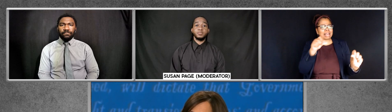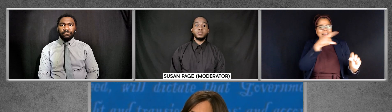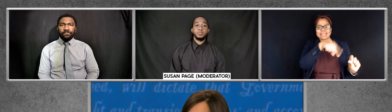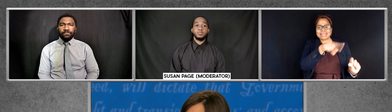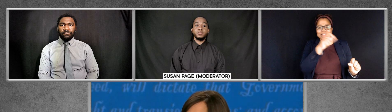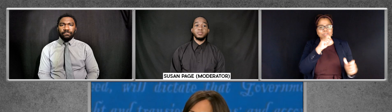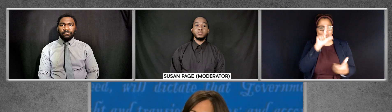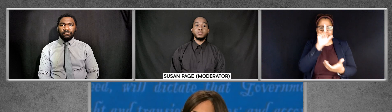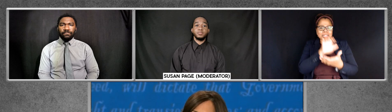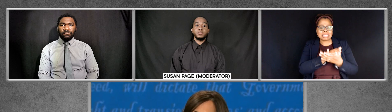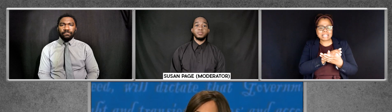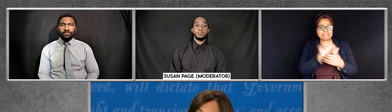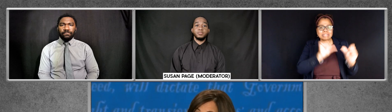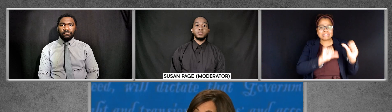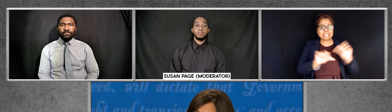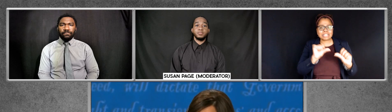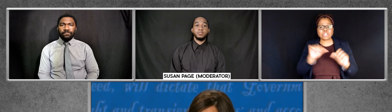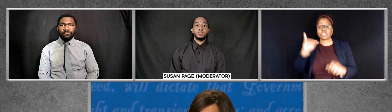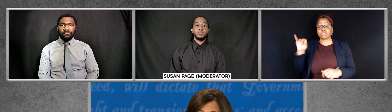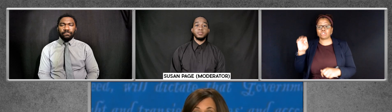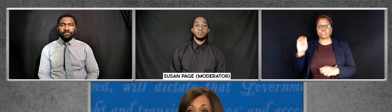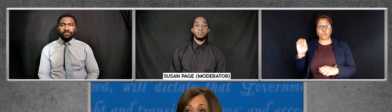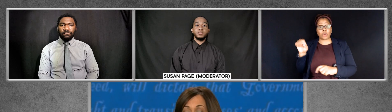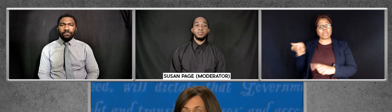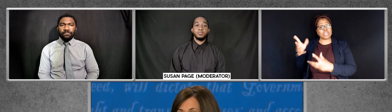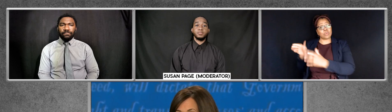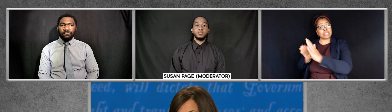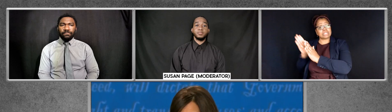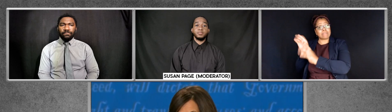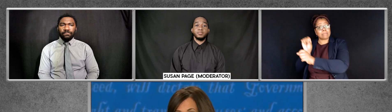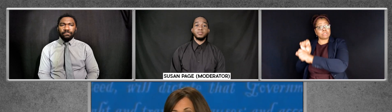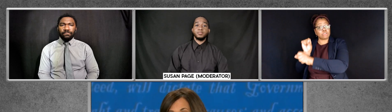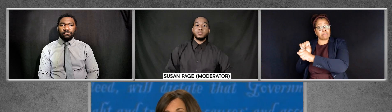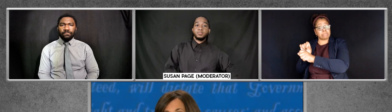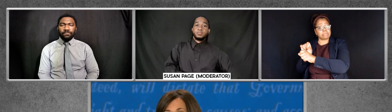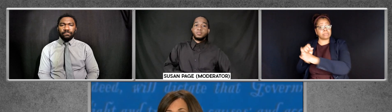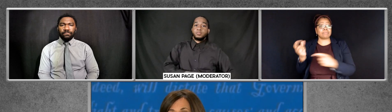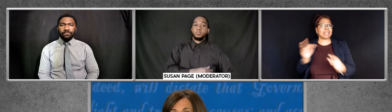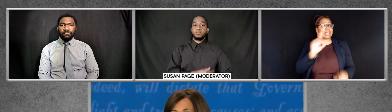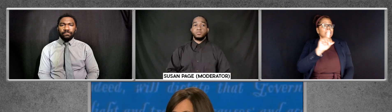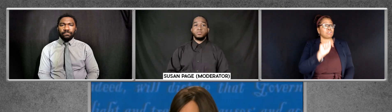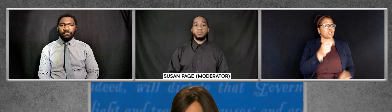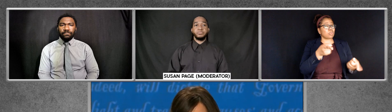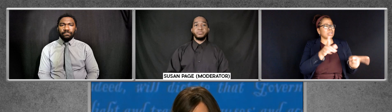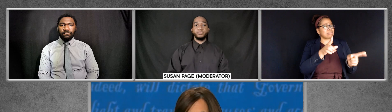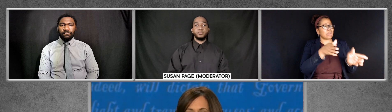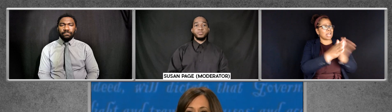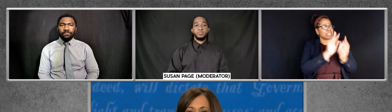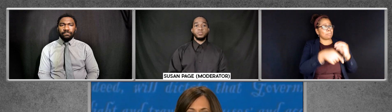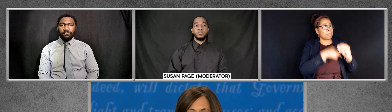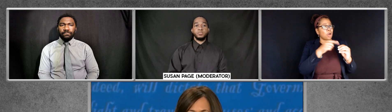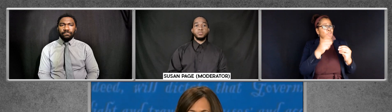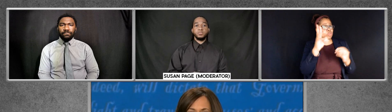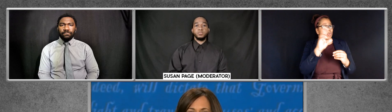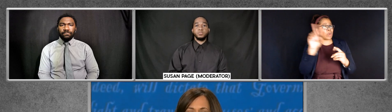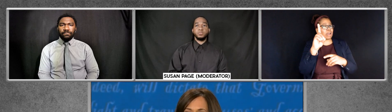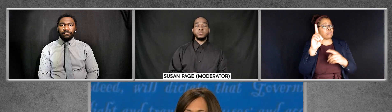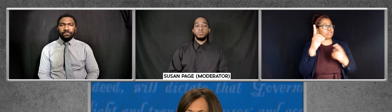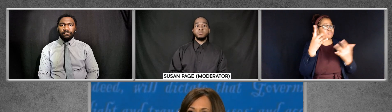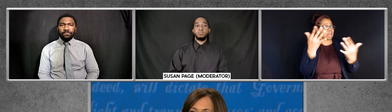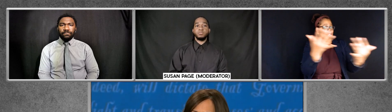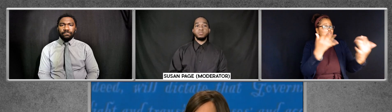we're going to deal with it, but we're also going to create jobs. Donald Trump, when asked about the wildfires in California, and the question was, the science